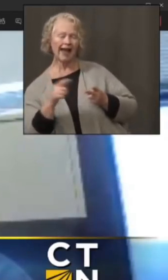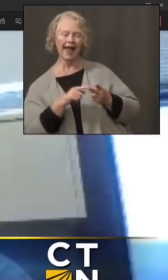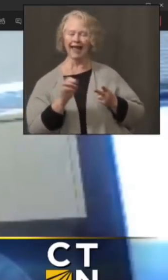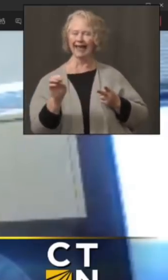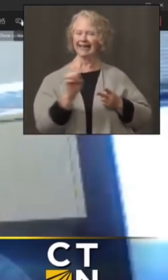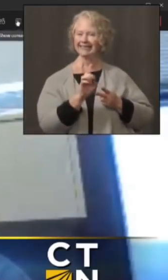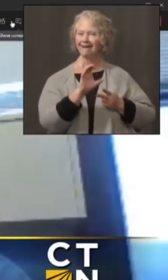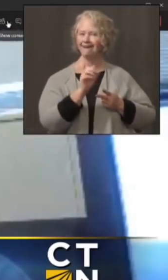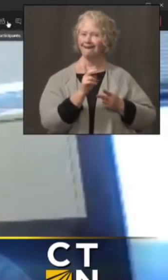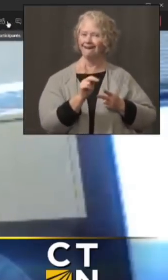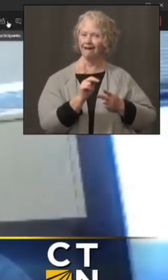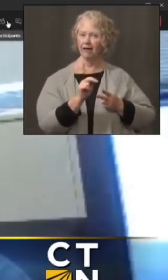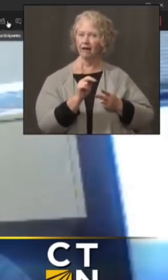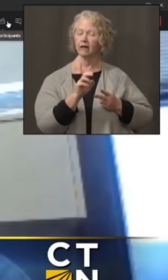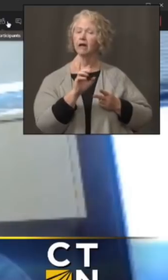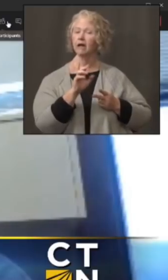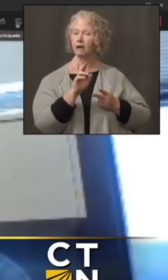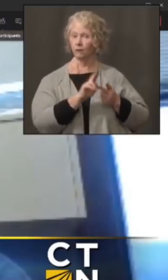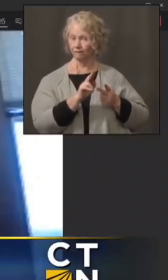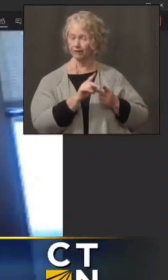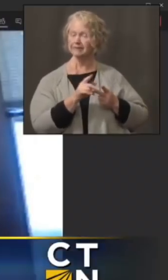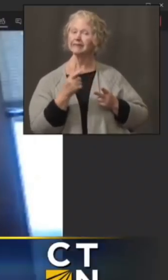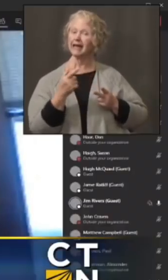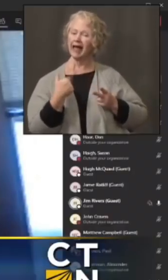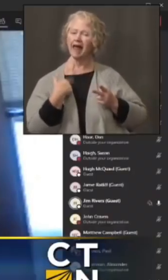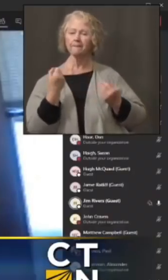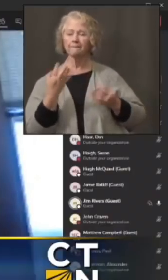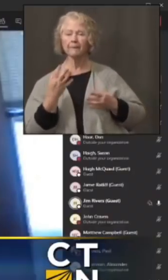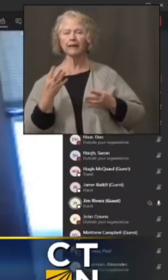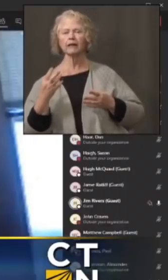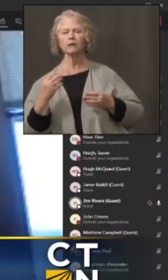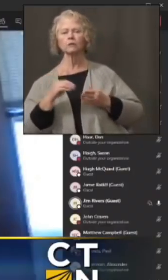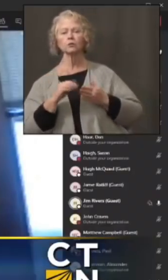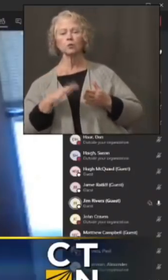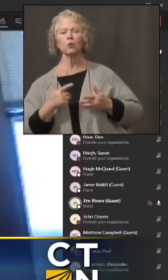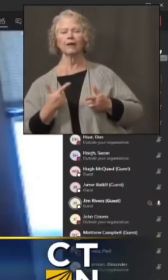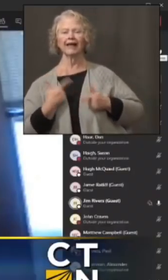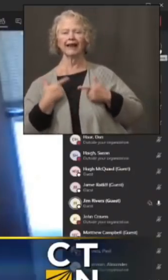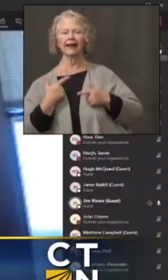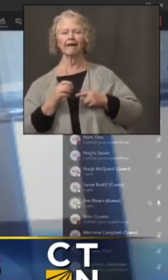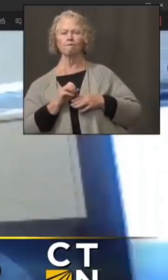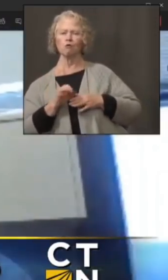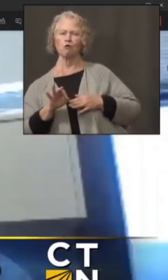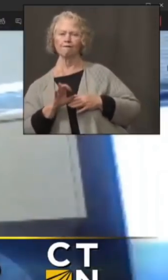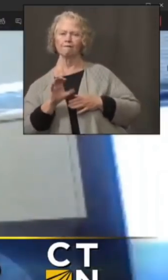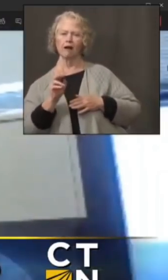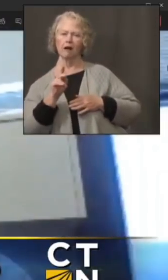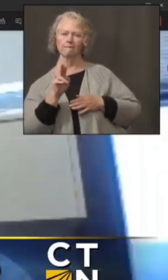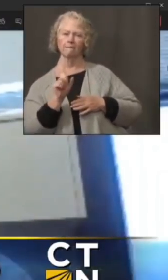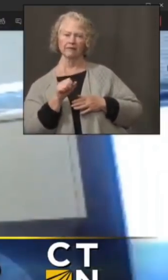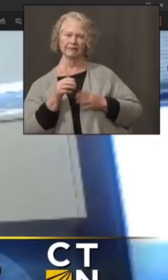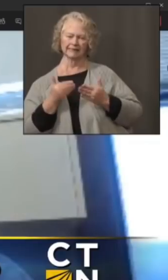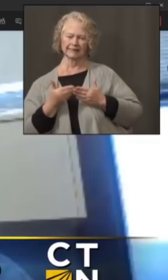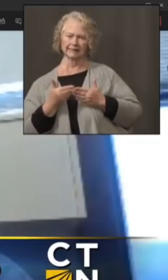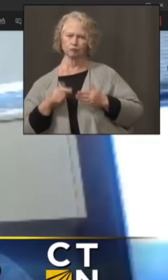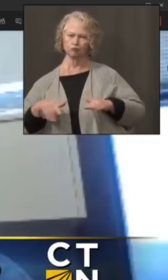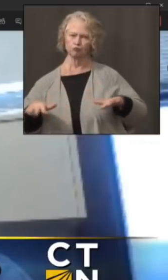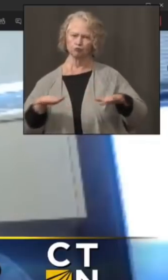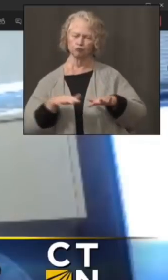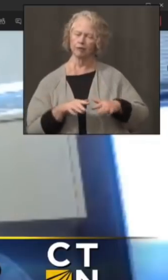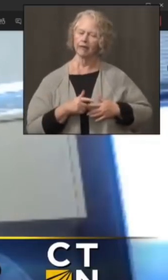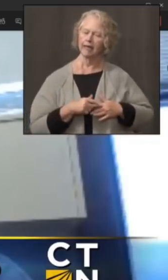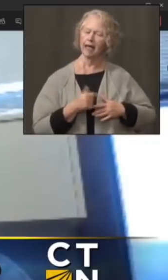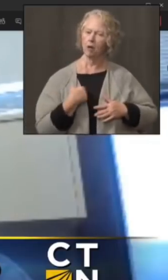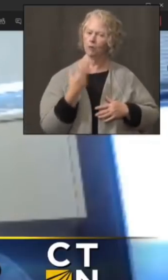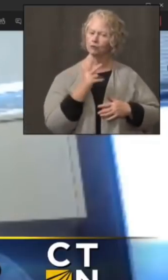of off-campus housing here in Windham. And we saw, the cases start to climb, and we needed to take action. We've